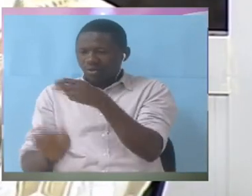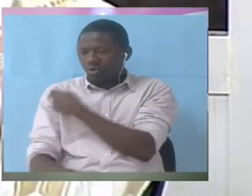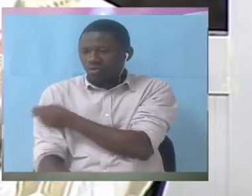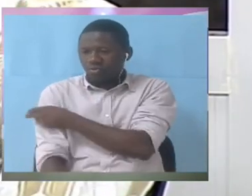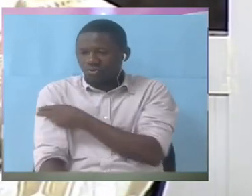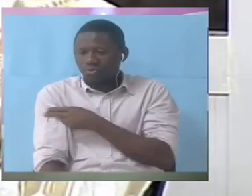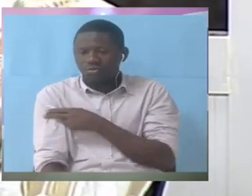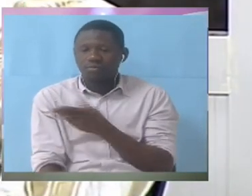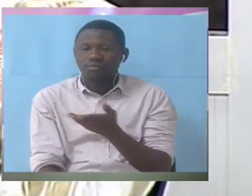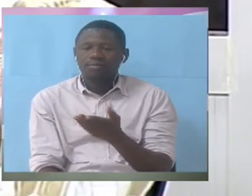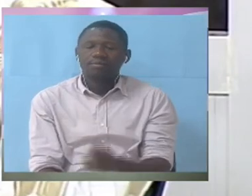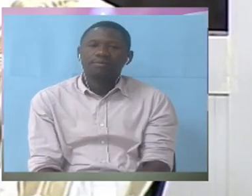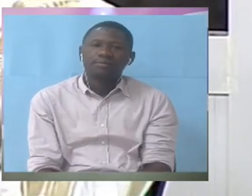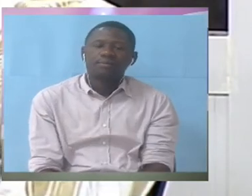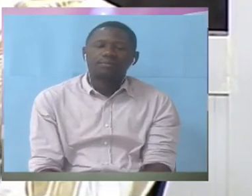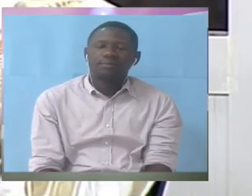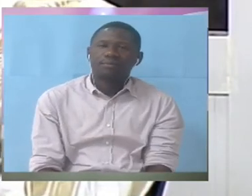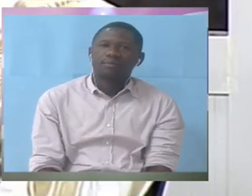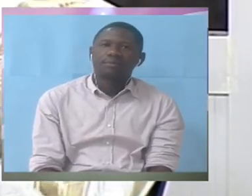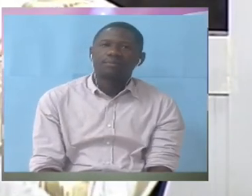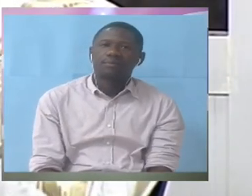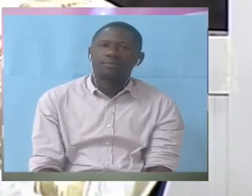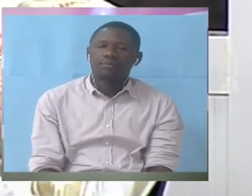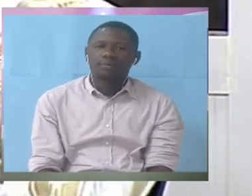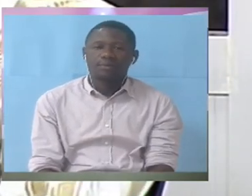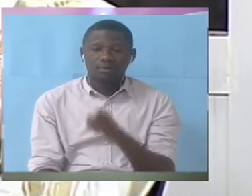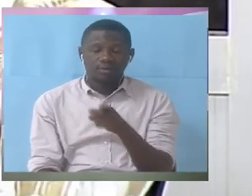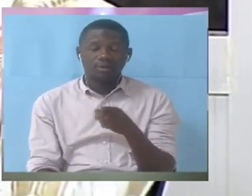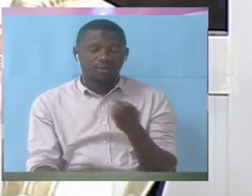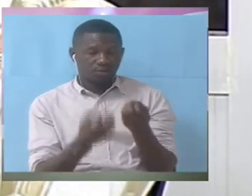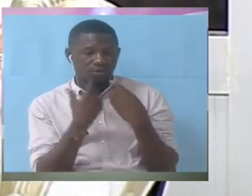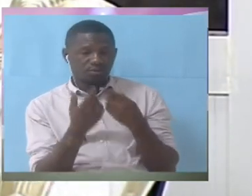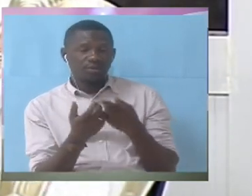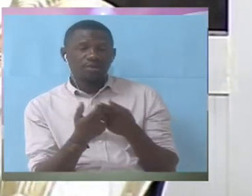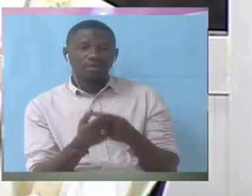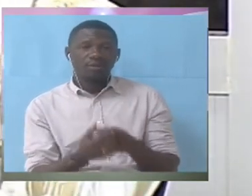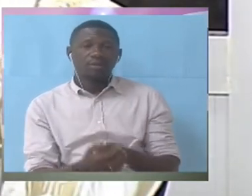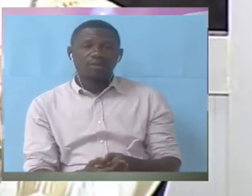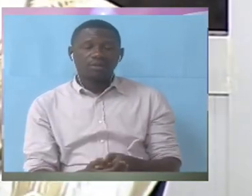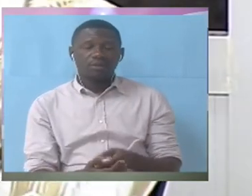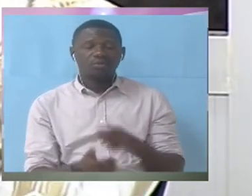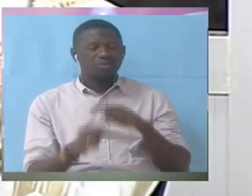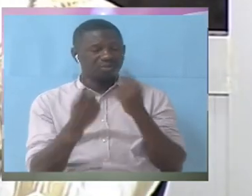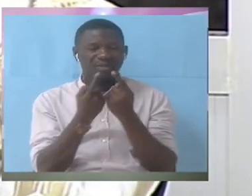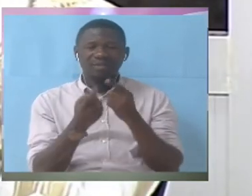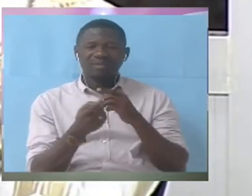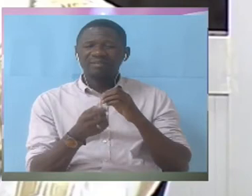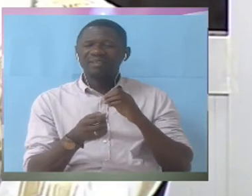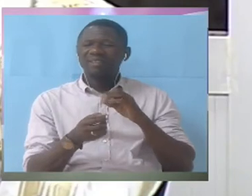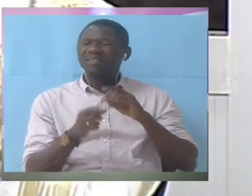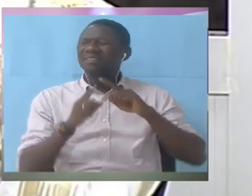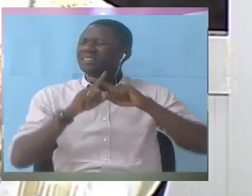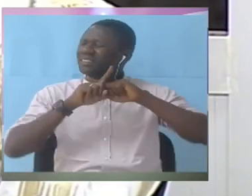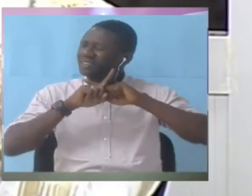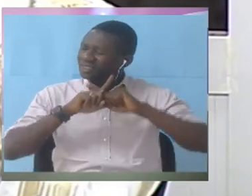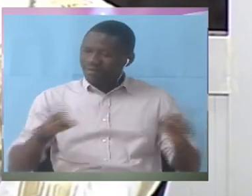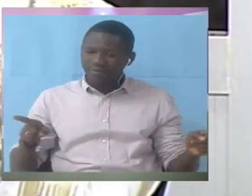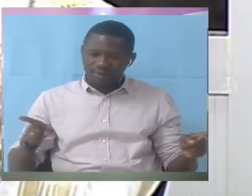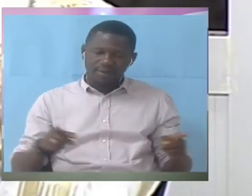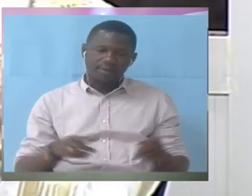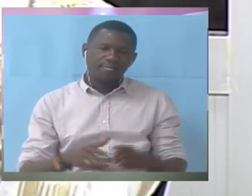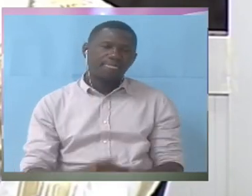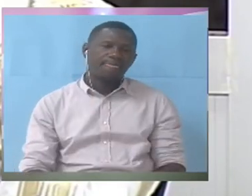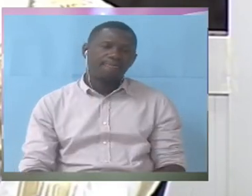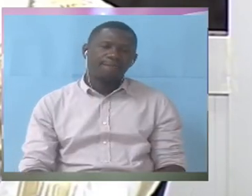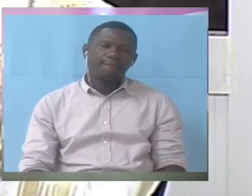fa oh he told me something completely different ci la man tepe kam wax na ma lu oute sax